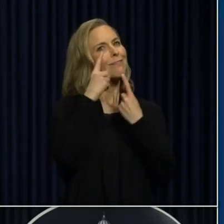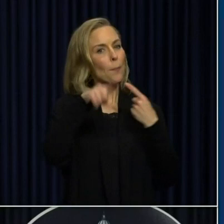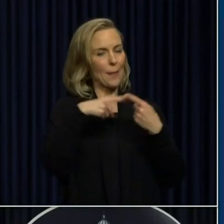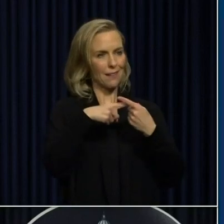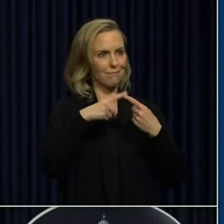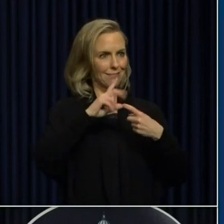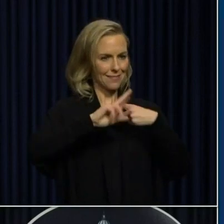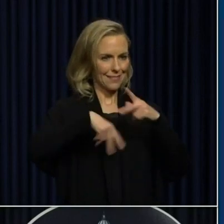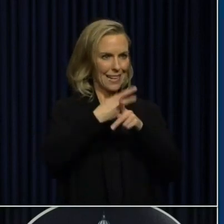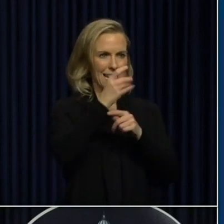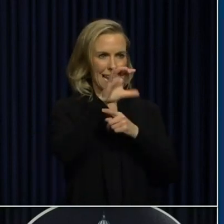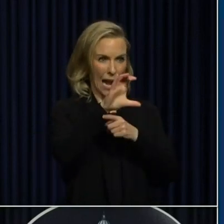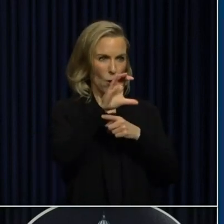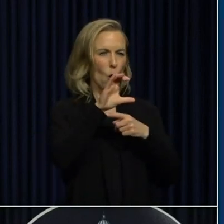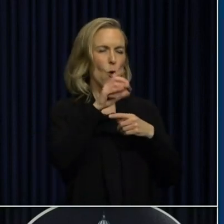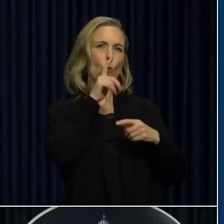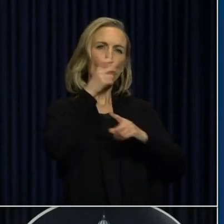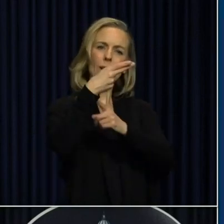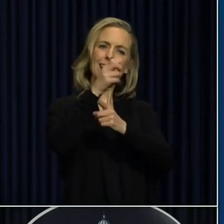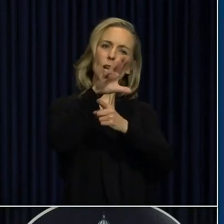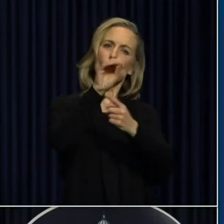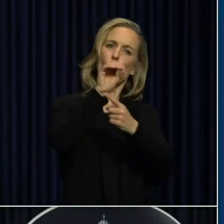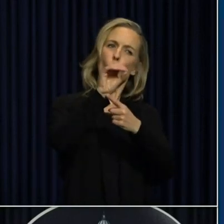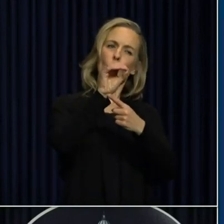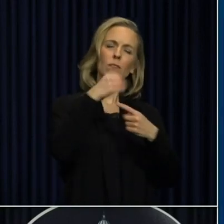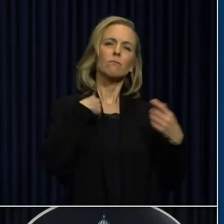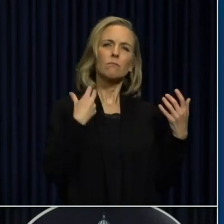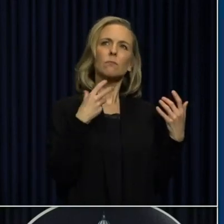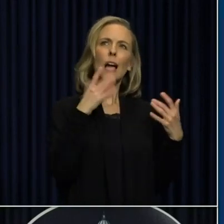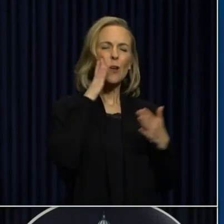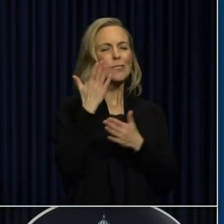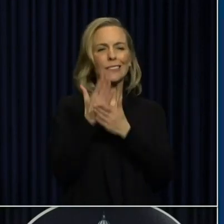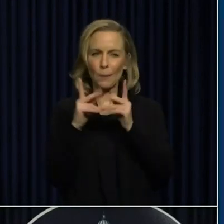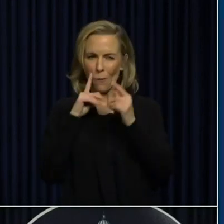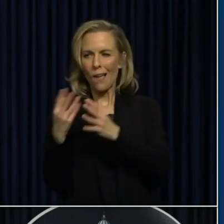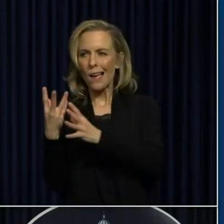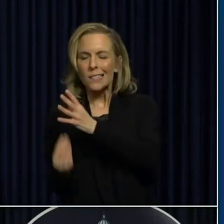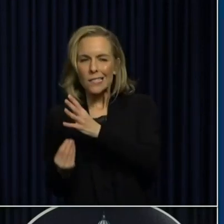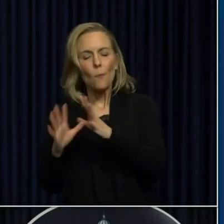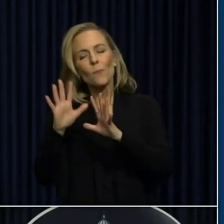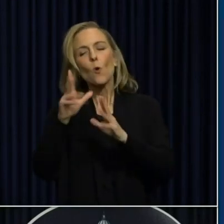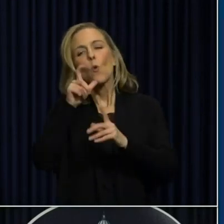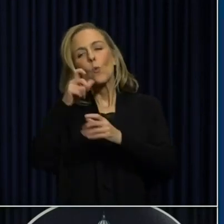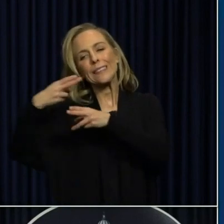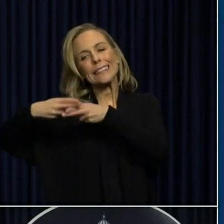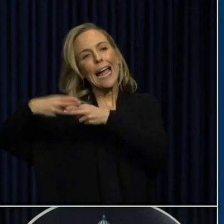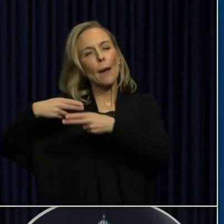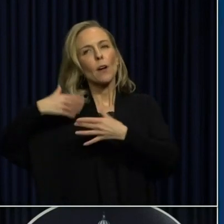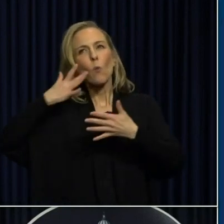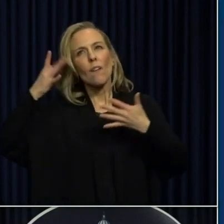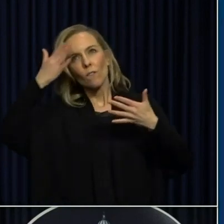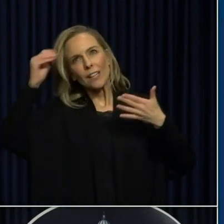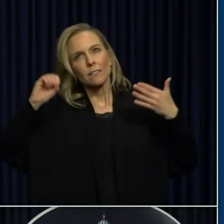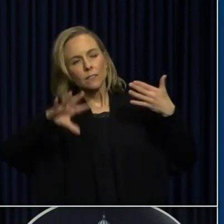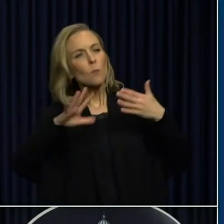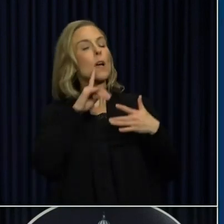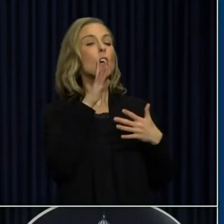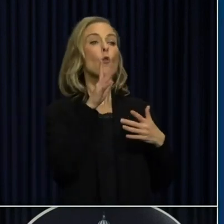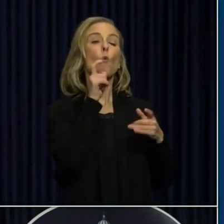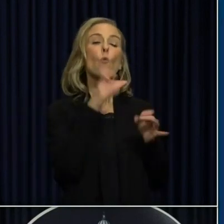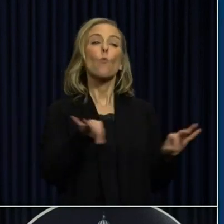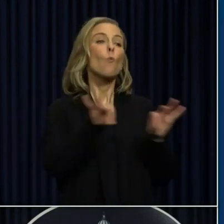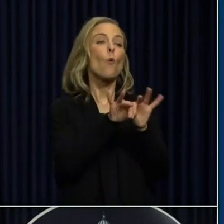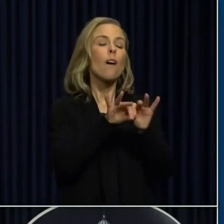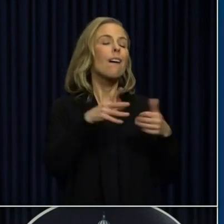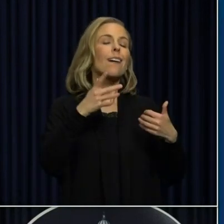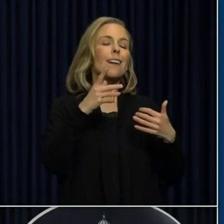know I'm going to leave some out. We have our healthcare heroes. We talk about them a lot, but we should be. That is everybody